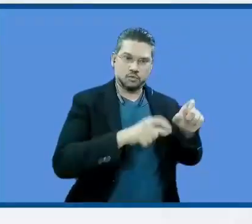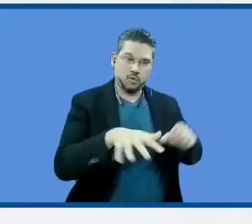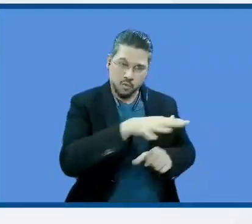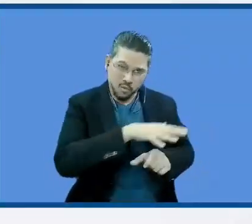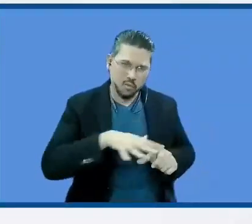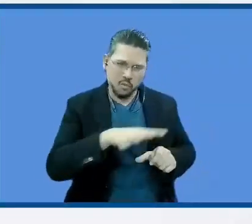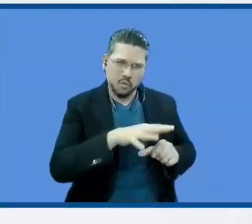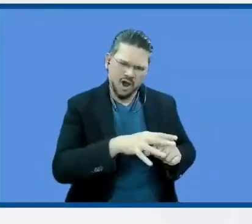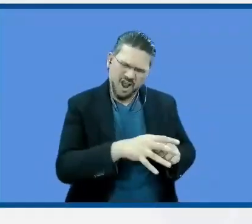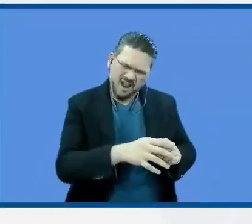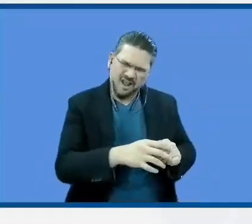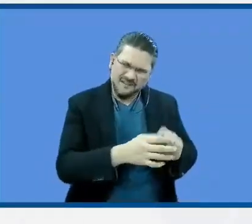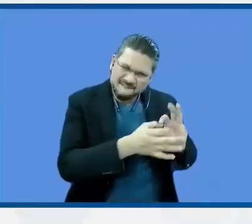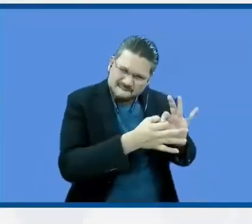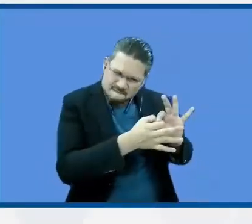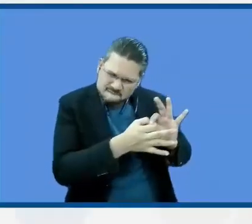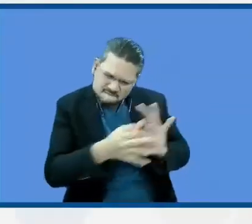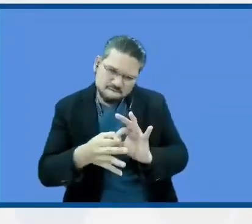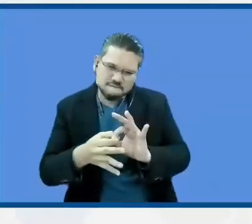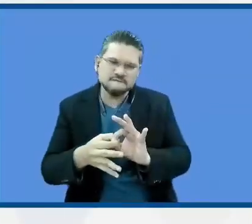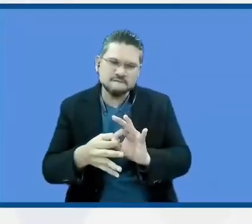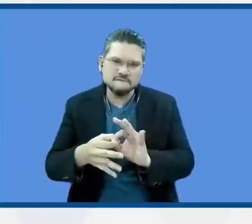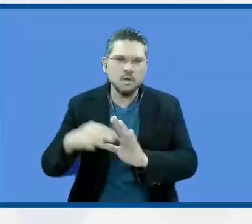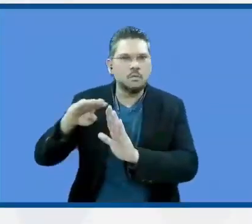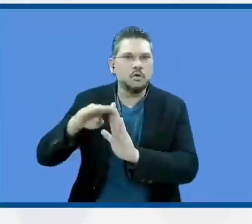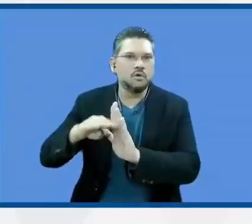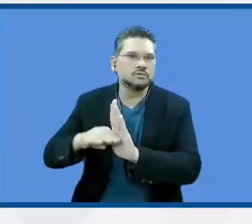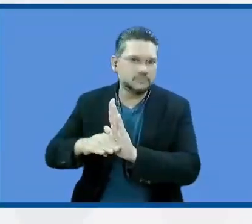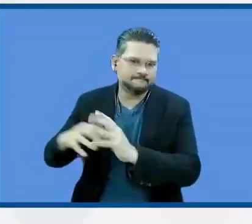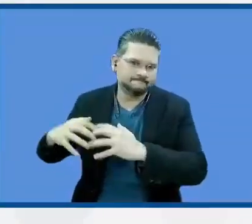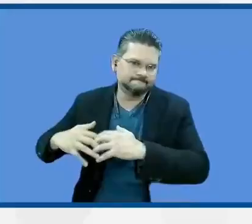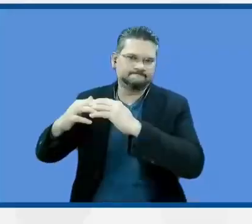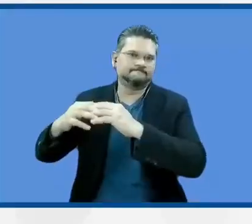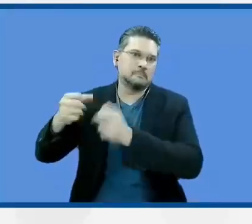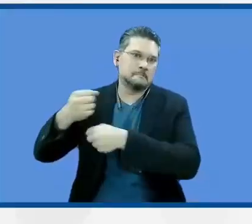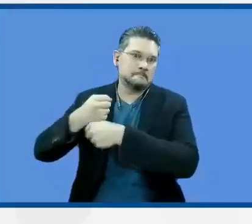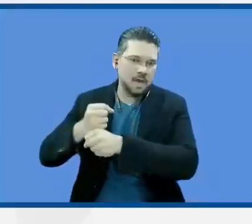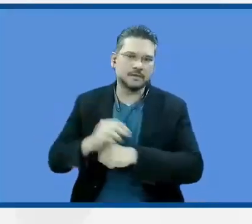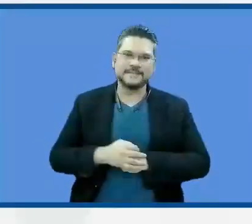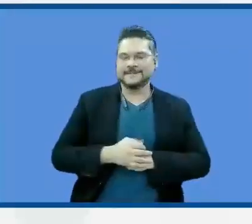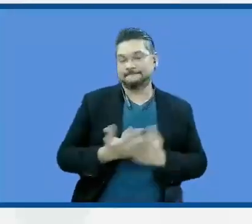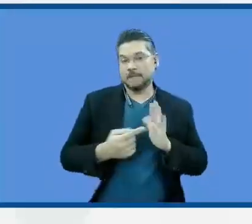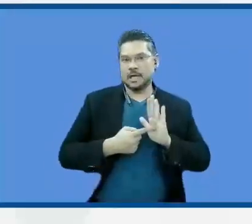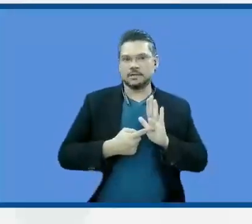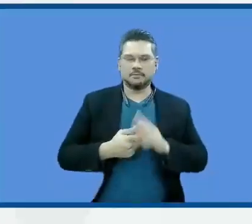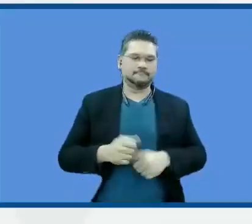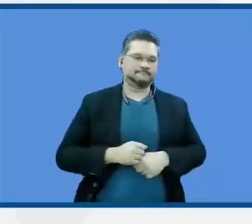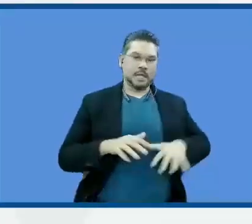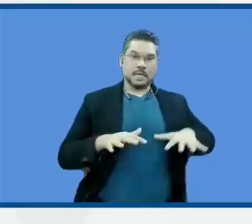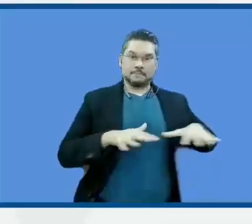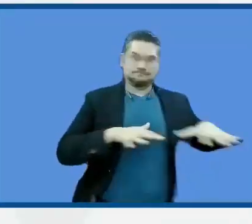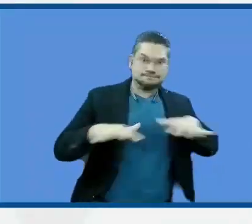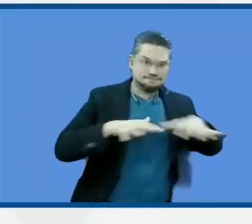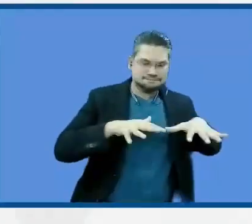to policy development. For example, we cannot address earthquakes without